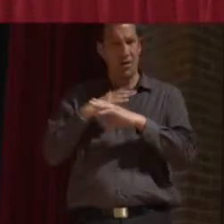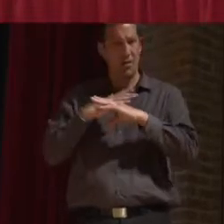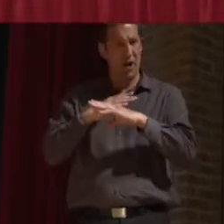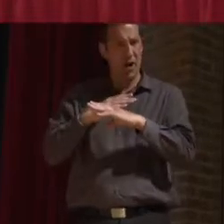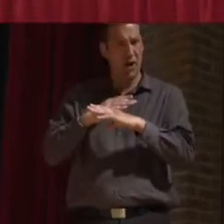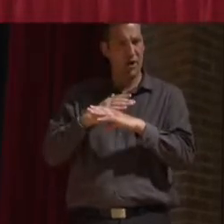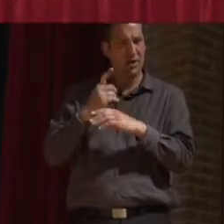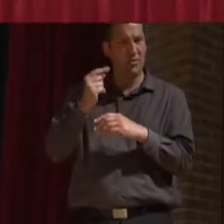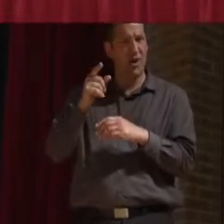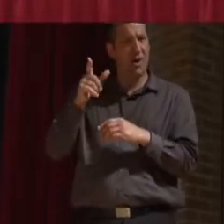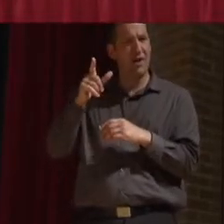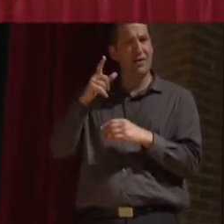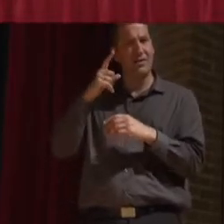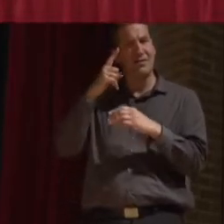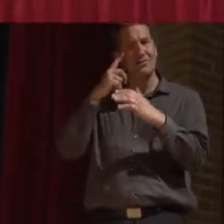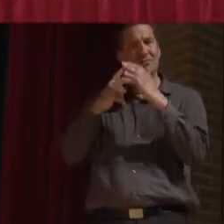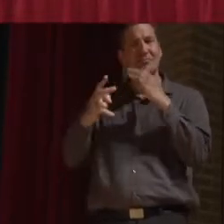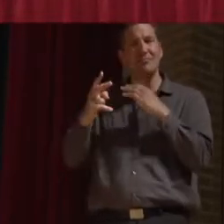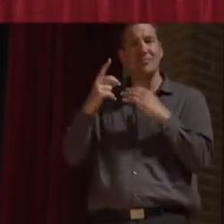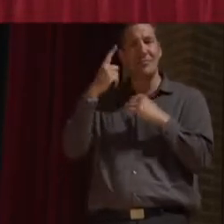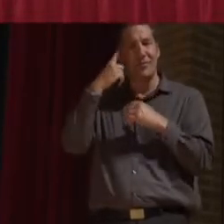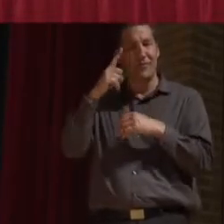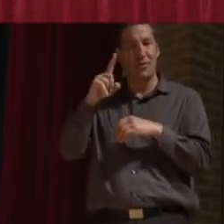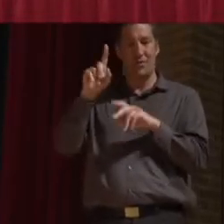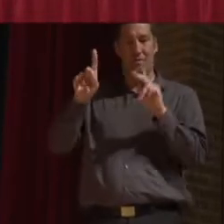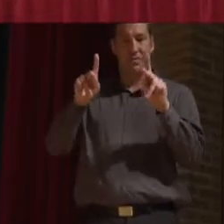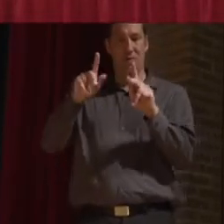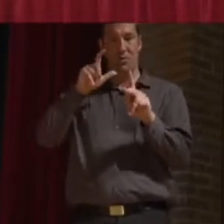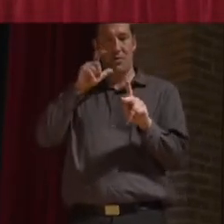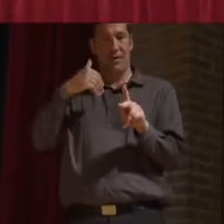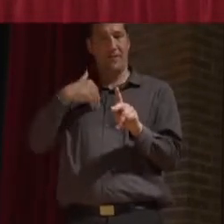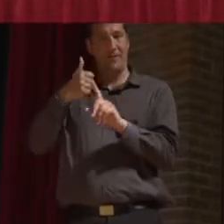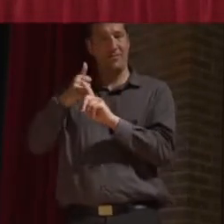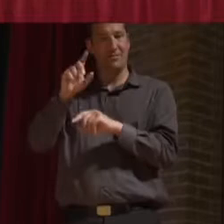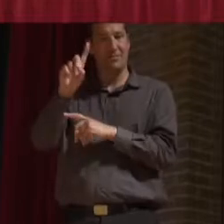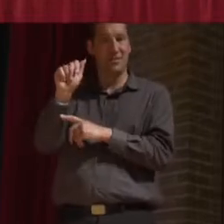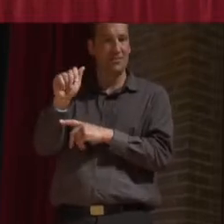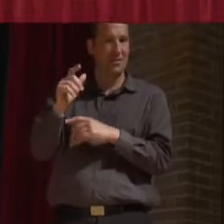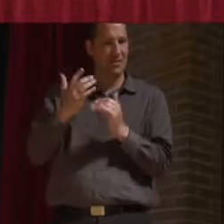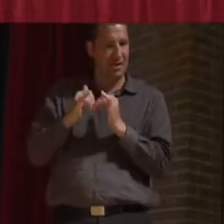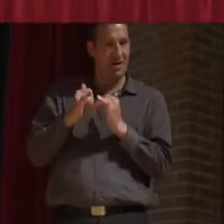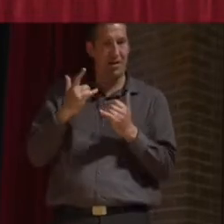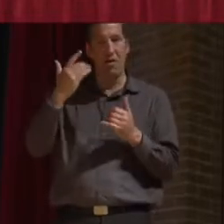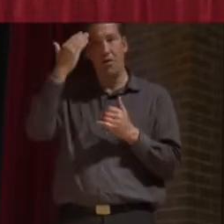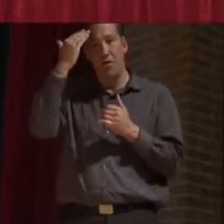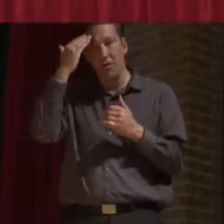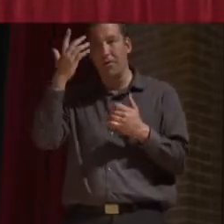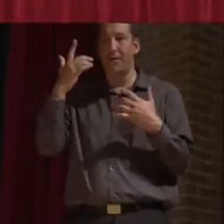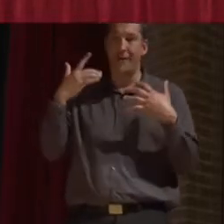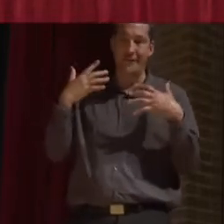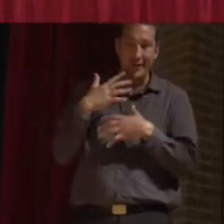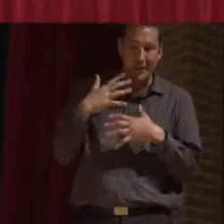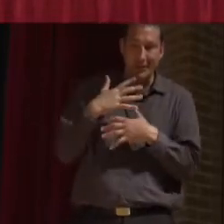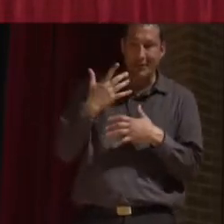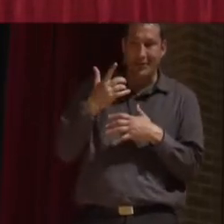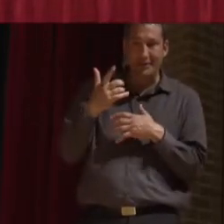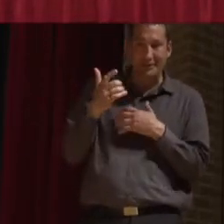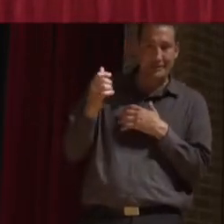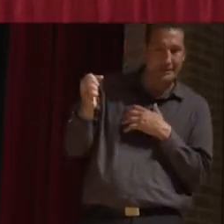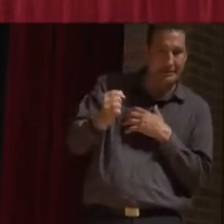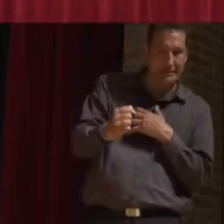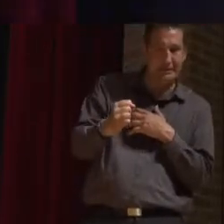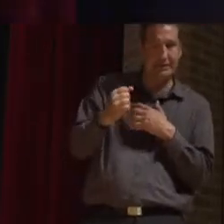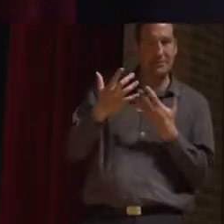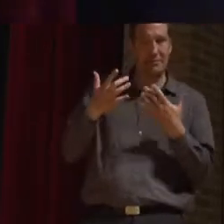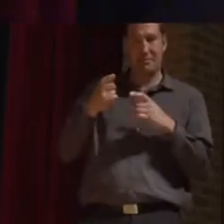you perceive in employing individuals with disabilities? So we heard that possibly the fear of unknown from, people who hire